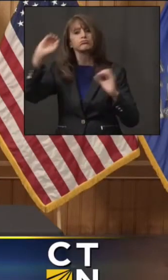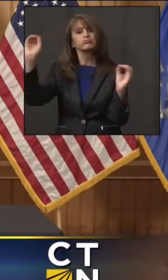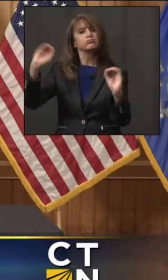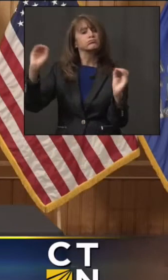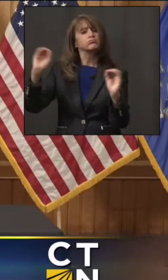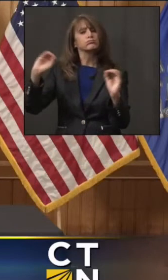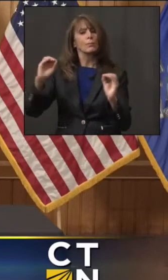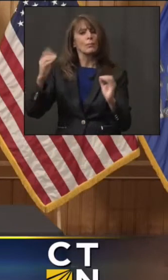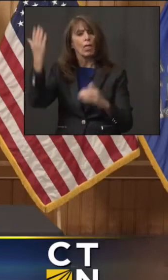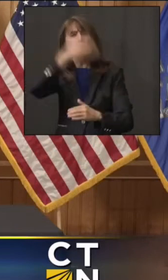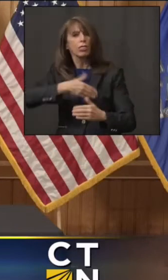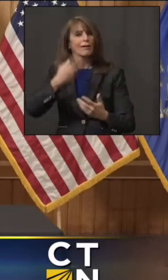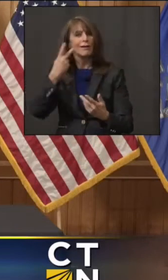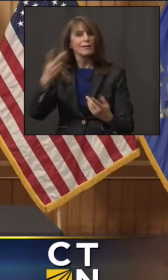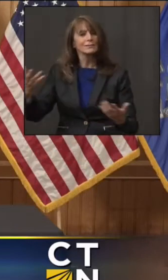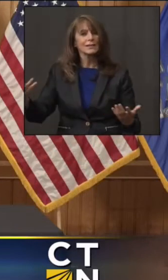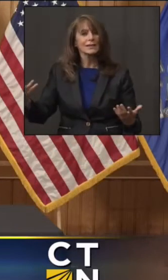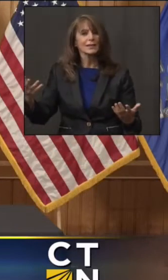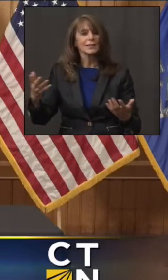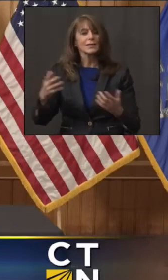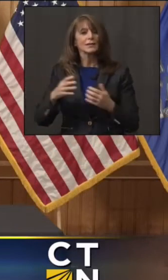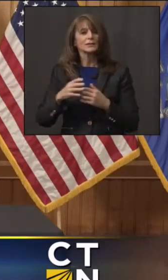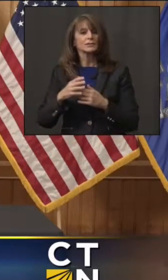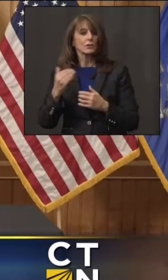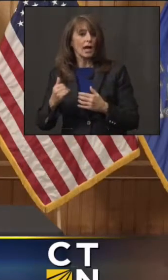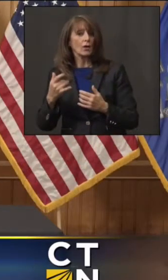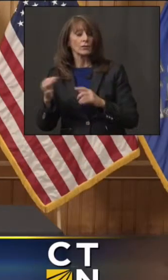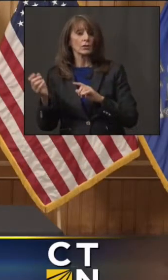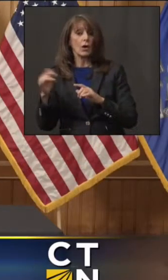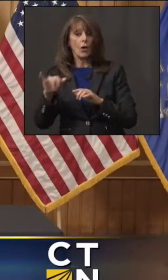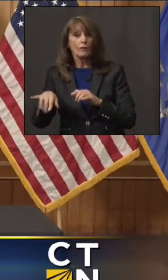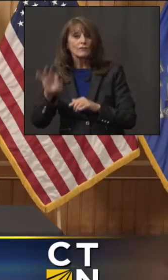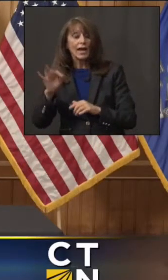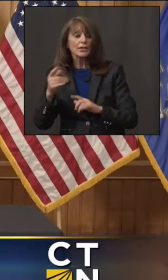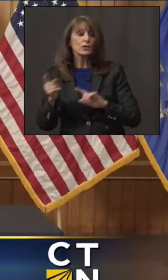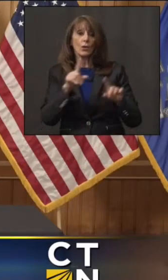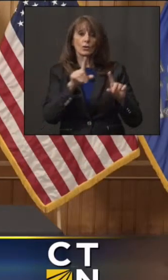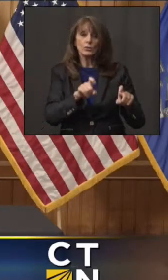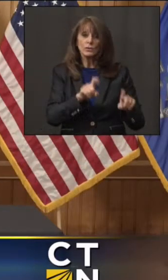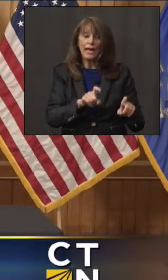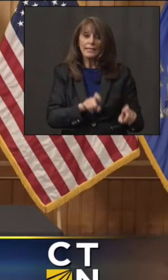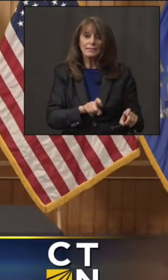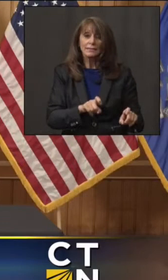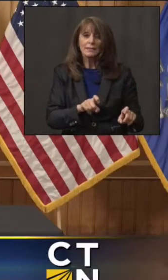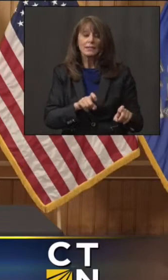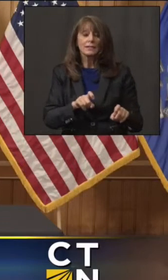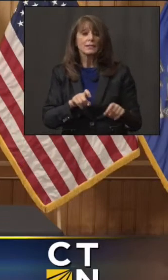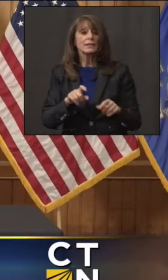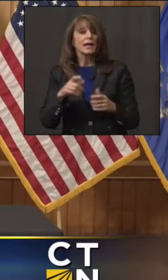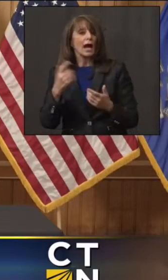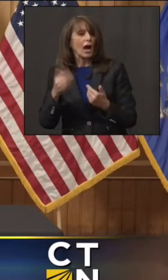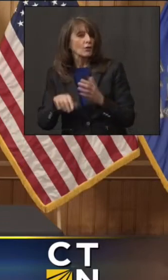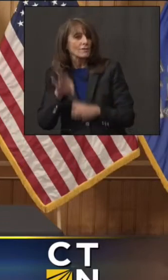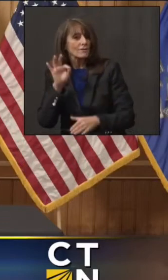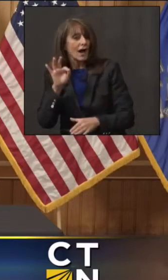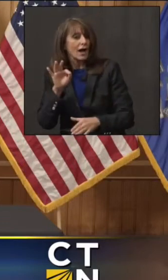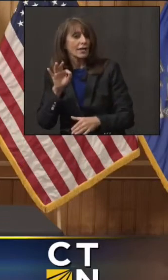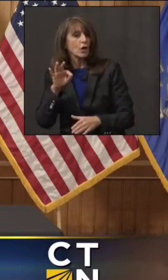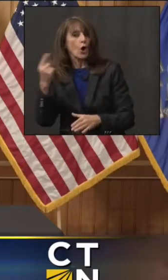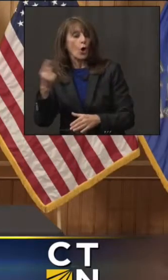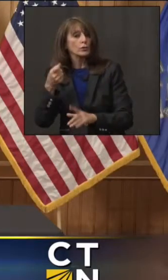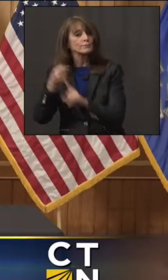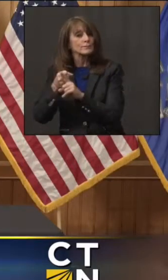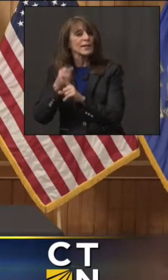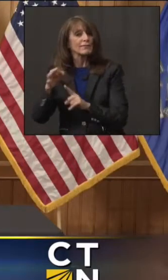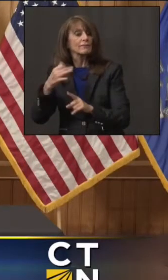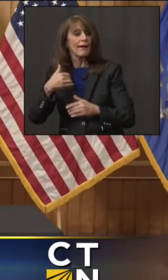by the state's own admission, these Binax Now testing kits that are being piloted are only good at detecting the symptomatic cases. So